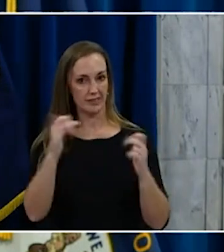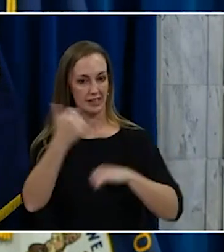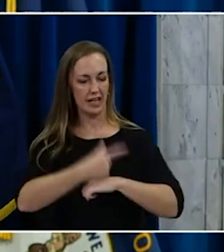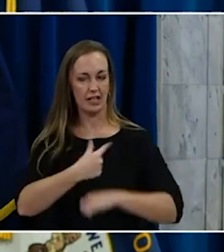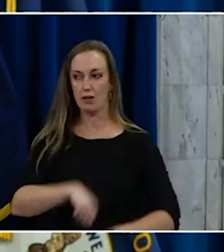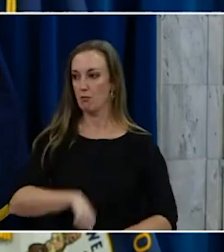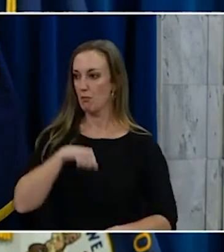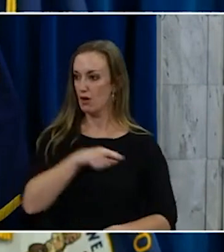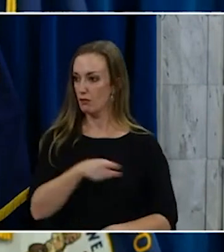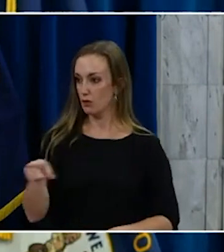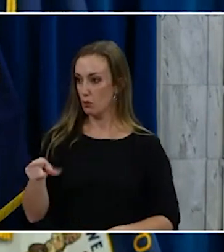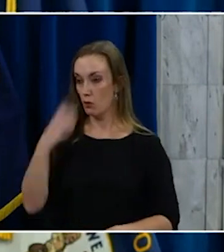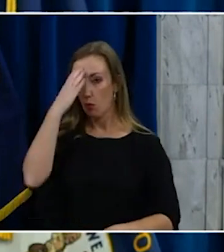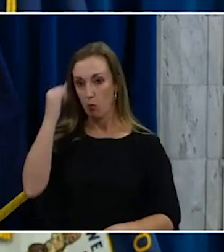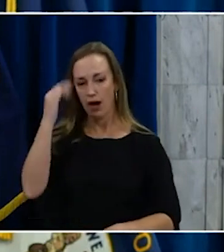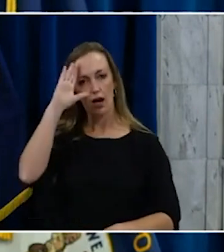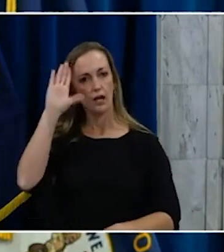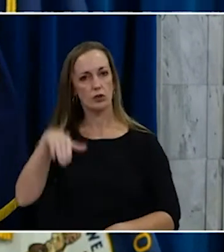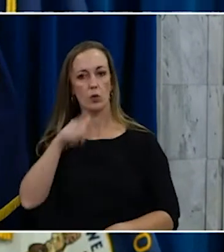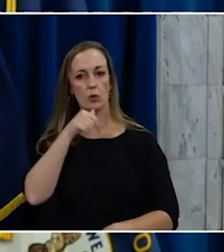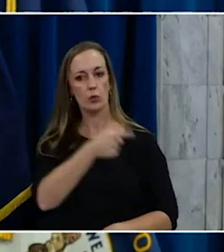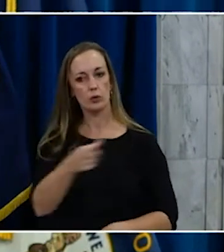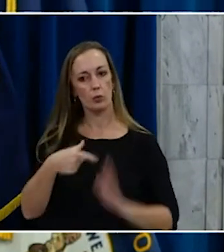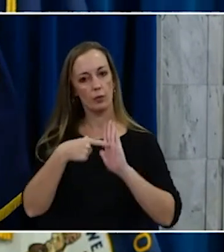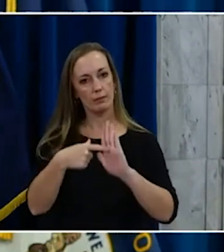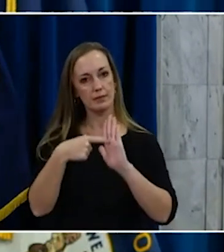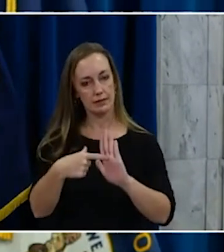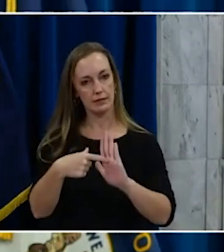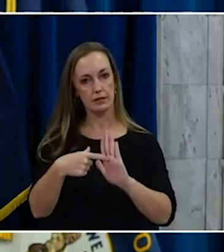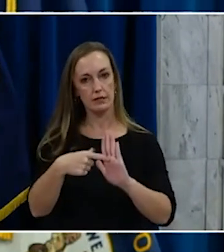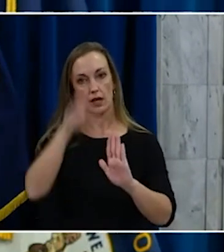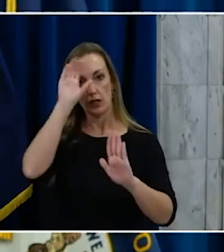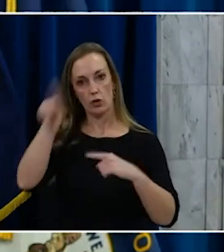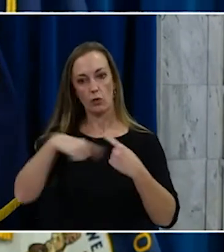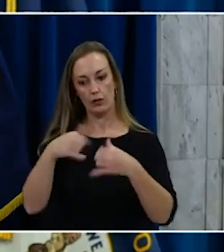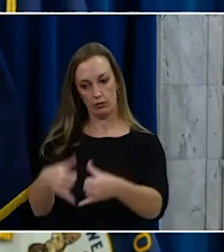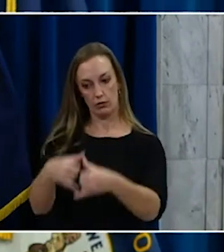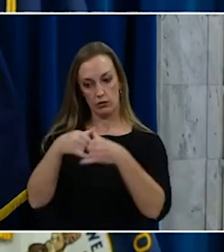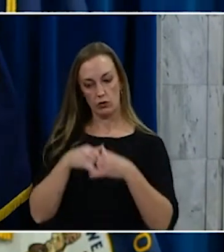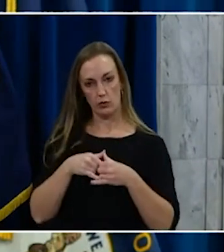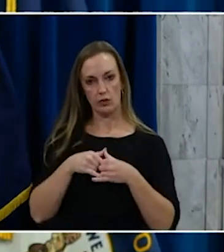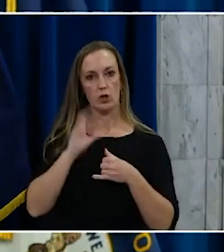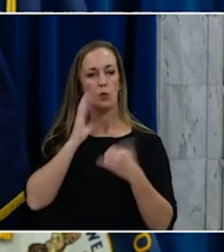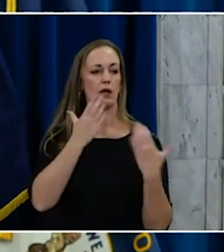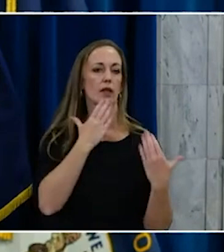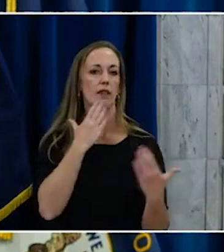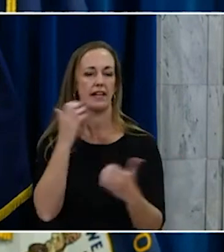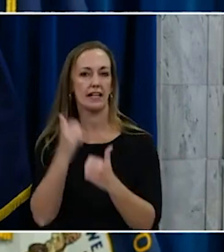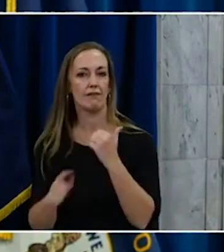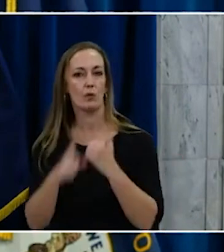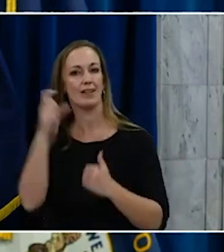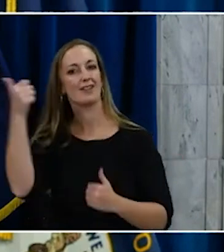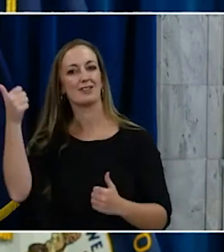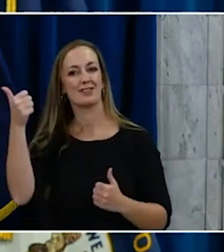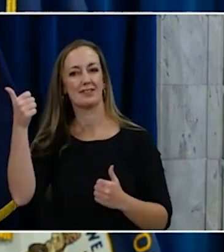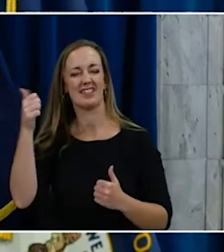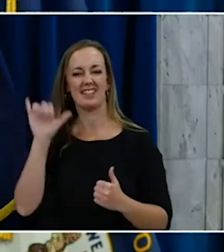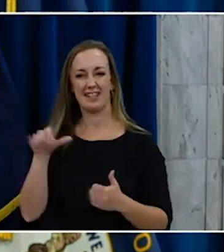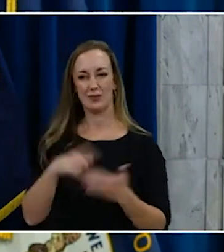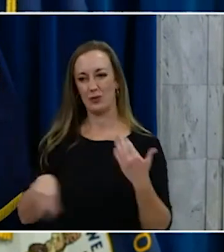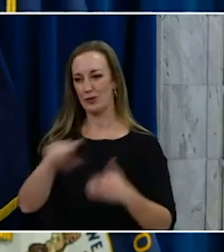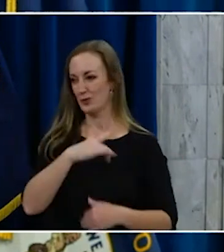proud because I know who you represent, and I know that when you get your award, you're going to thank everyone else because that's what